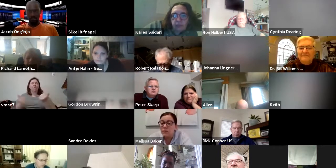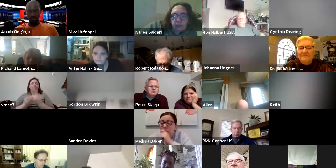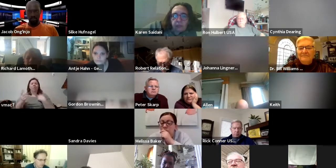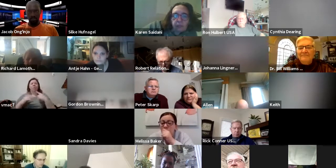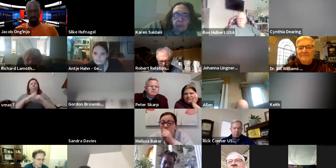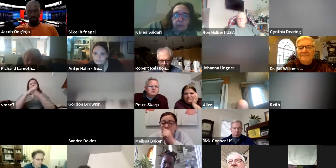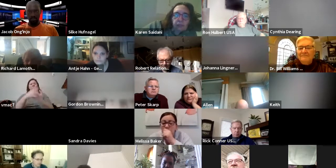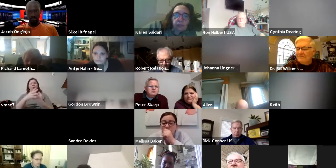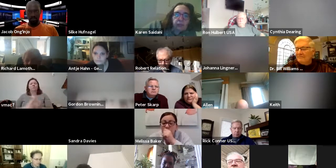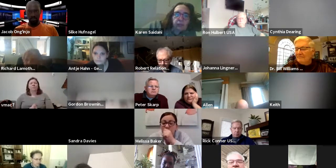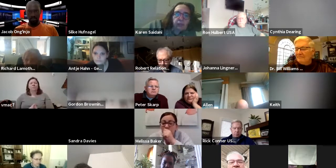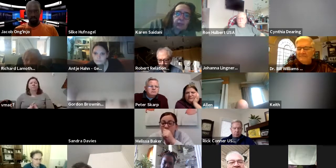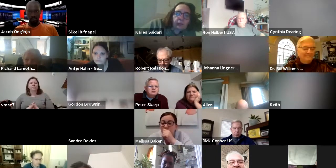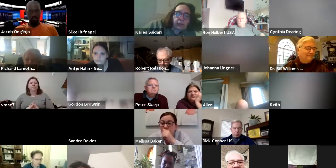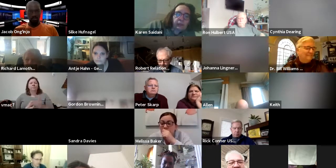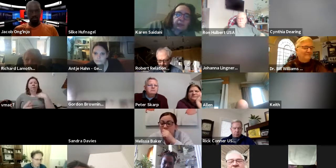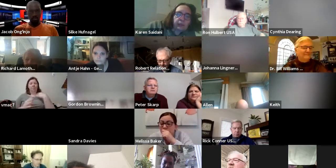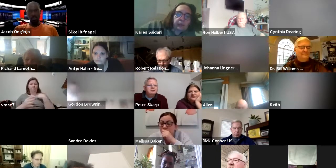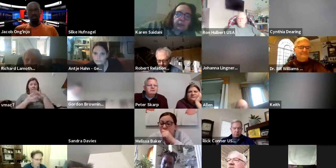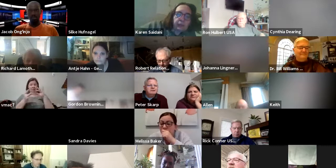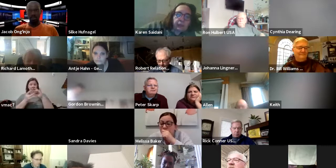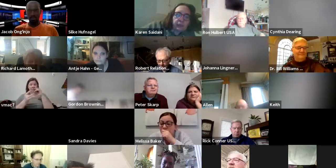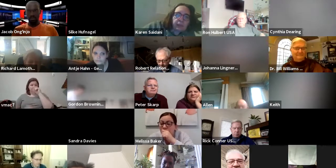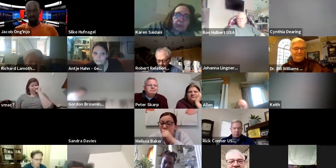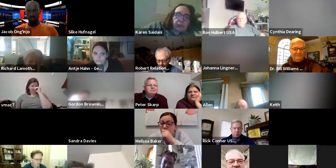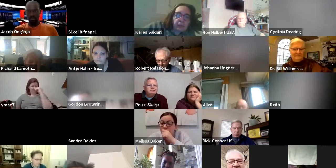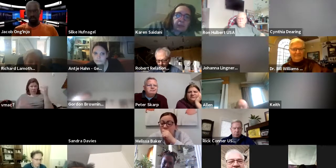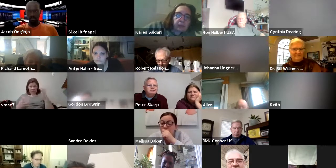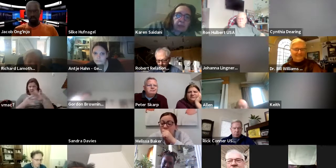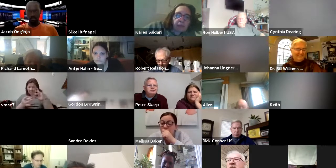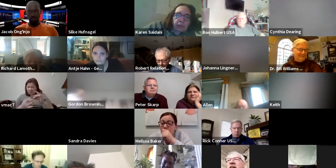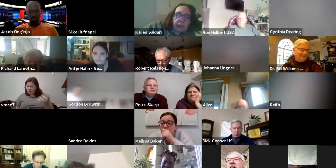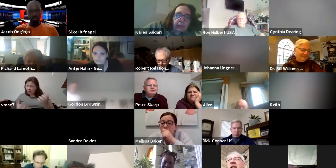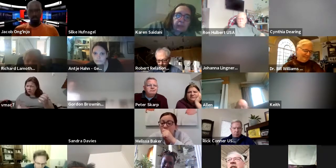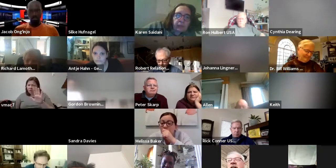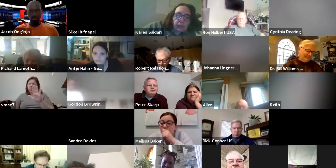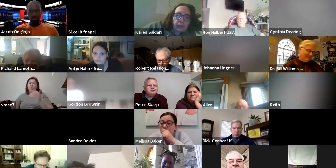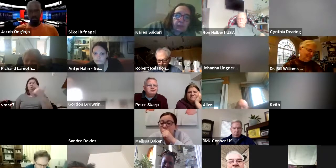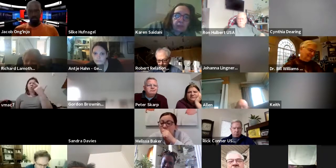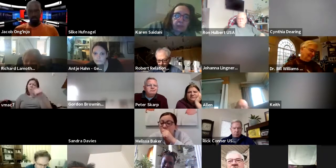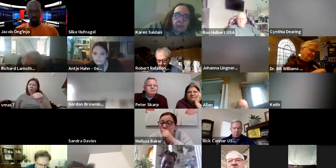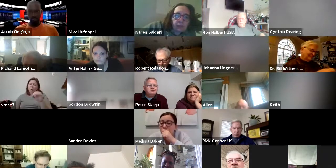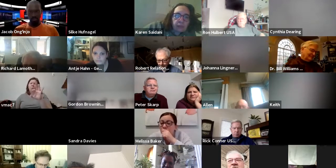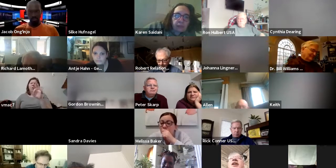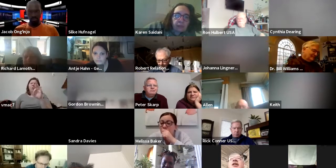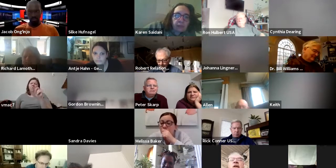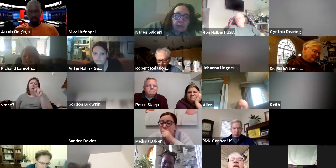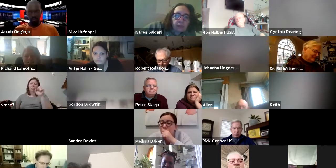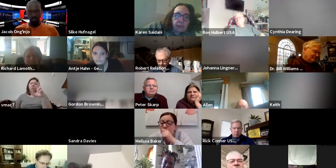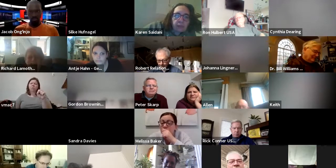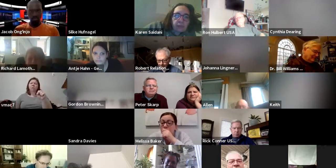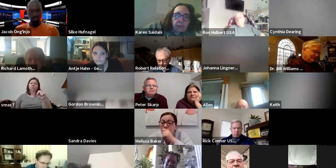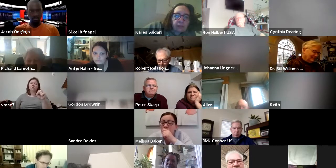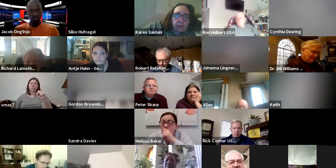get started. My message? You want a message? Go. No, your Go Founders Go.